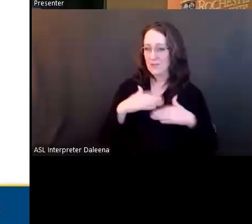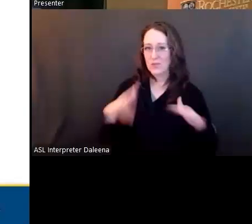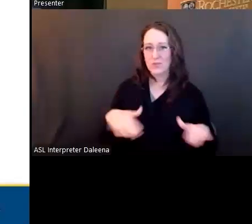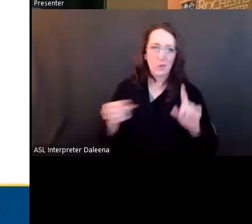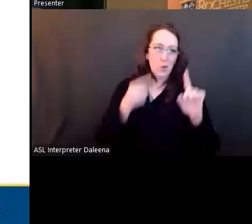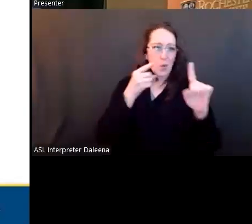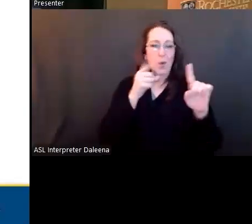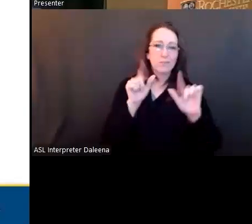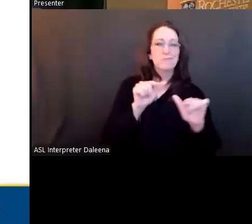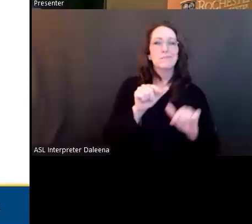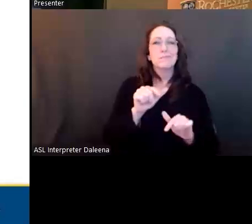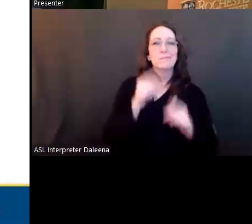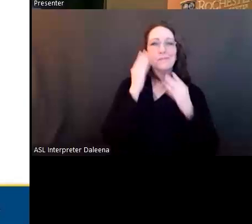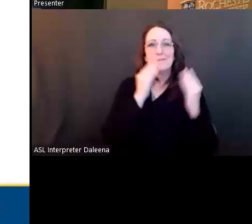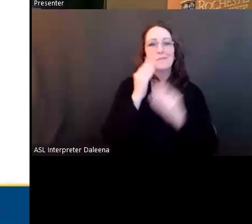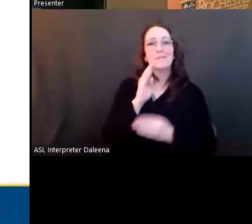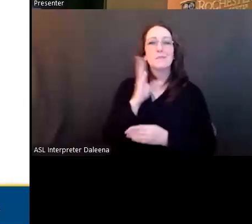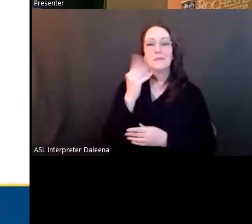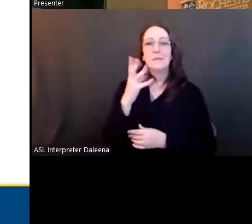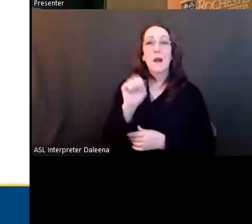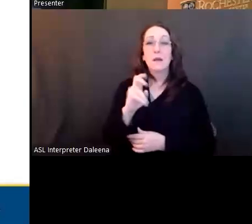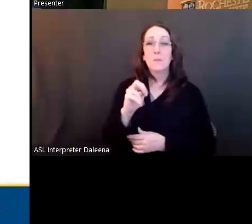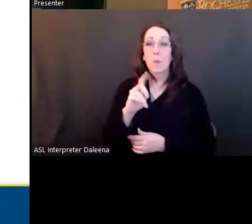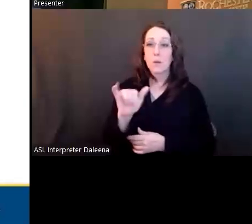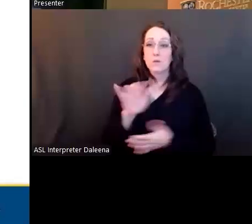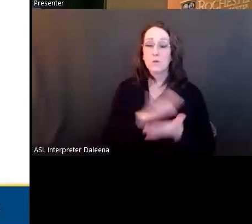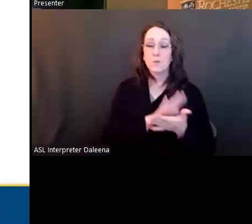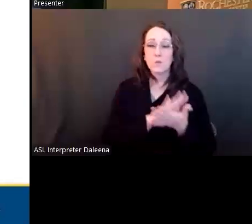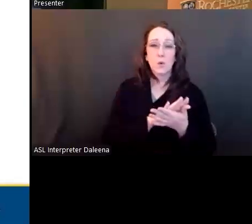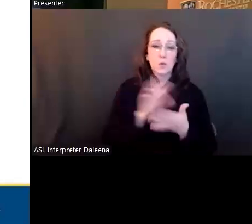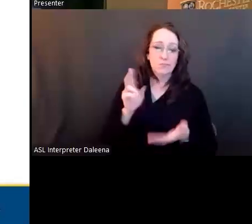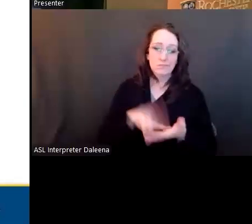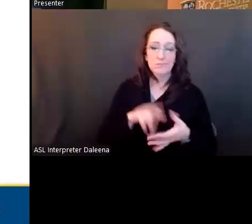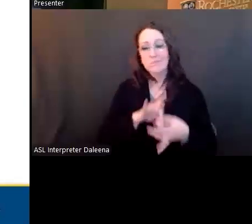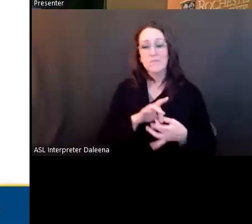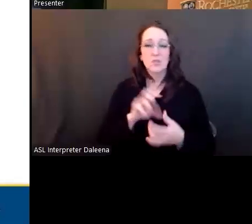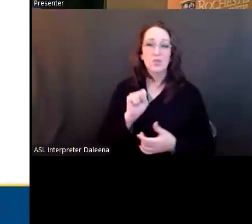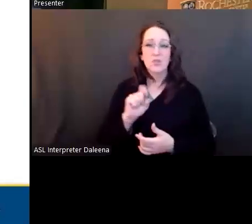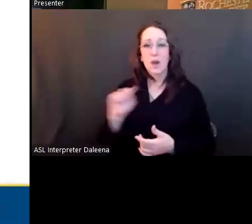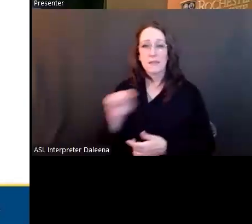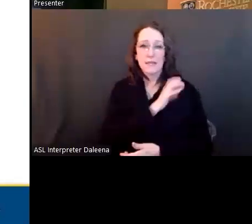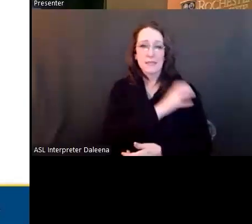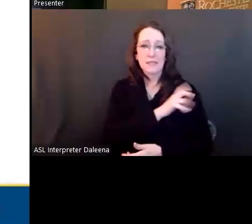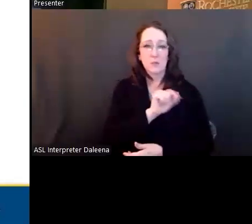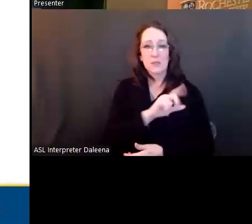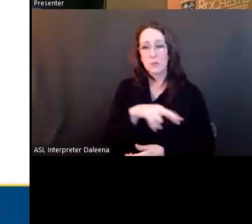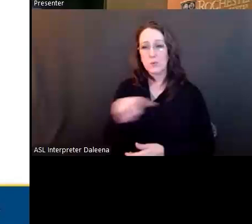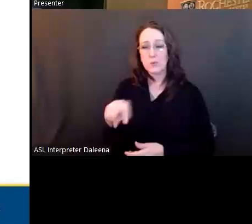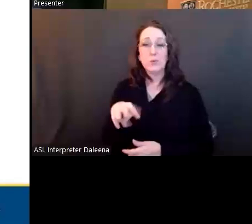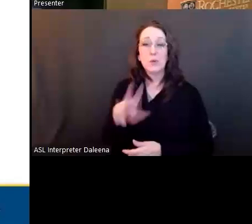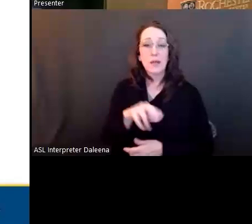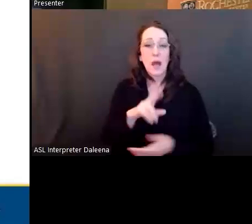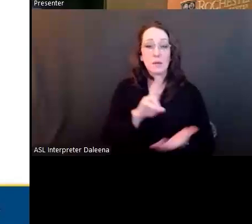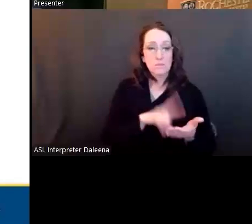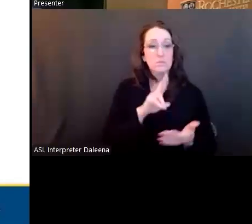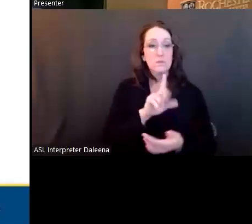attending cosmetology school. She's enrolled in Strong Ties Clinic in 2022. In her 2022 enrollment, she